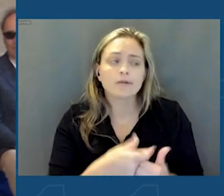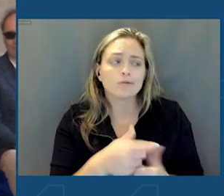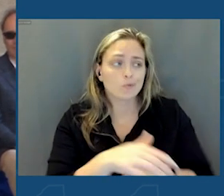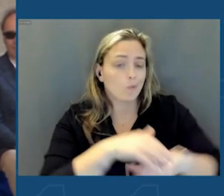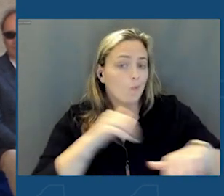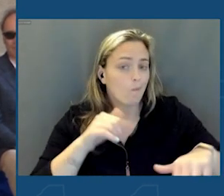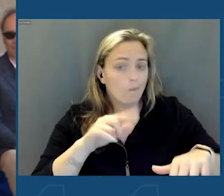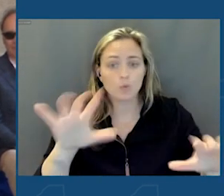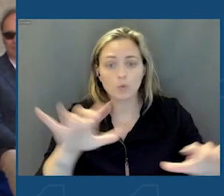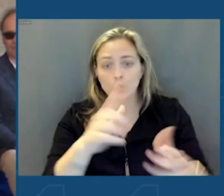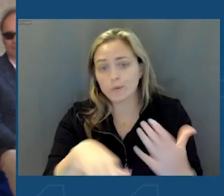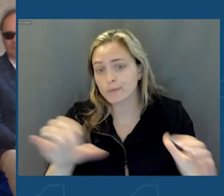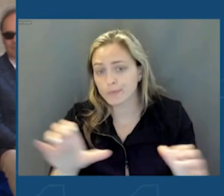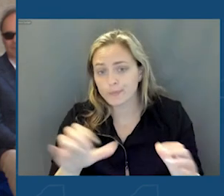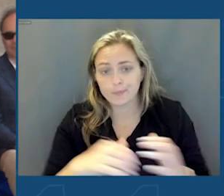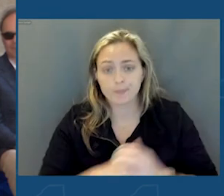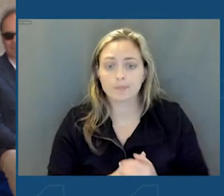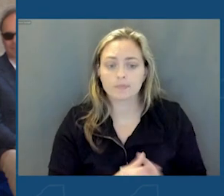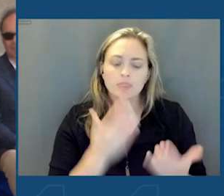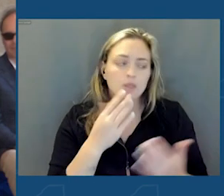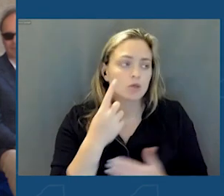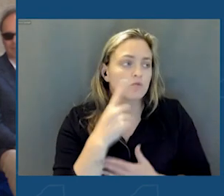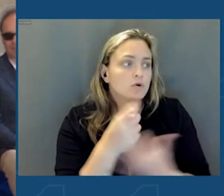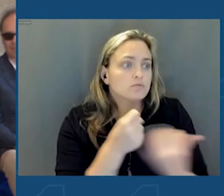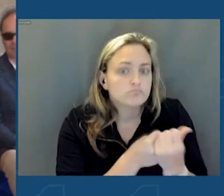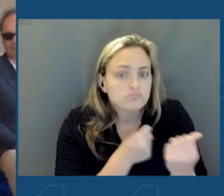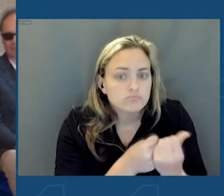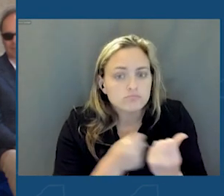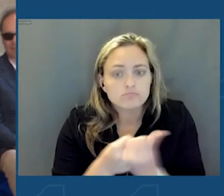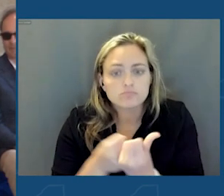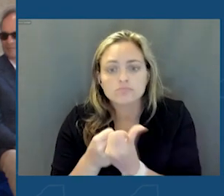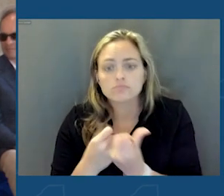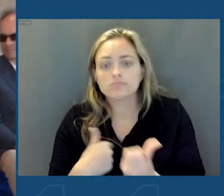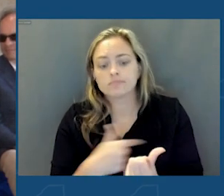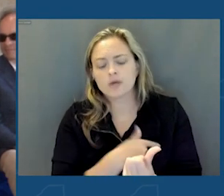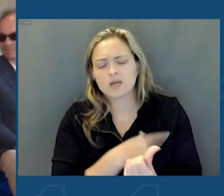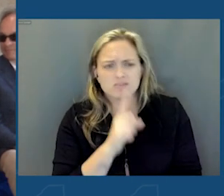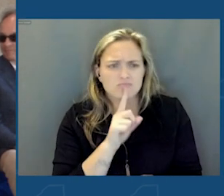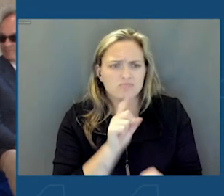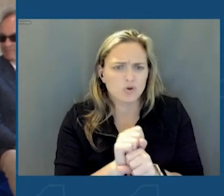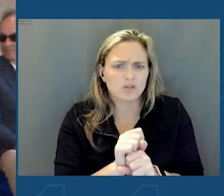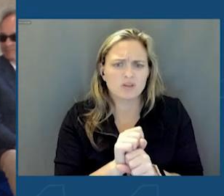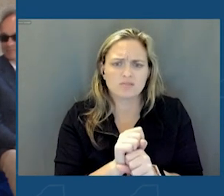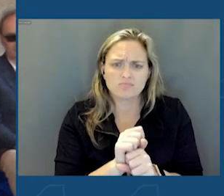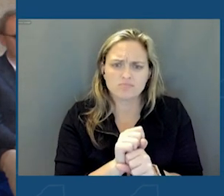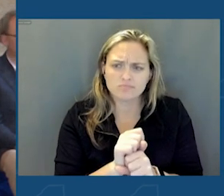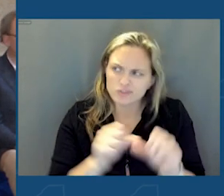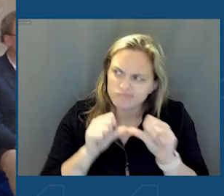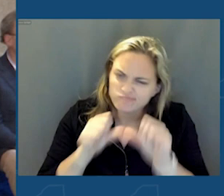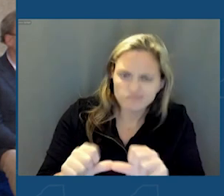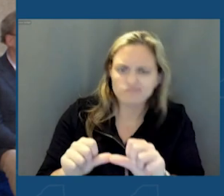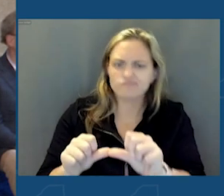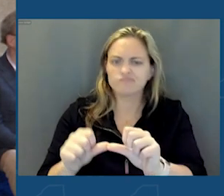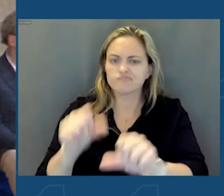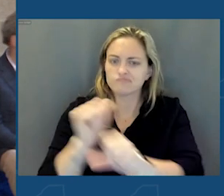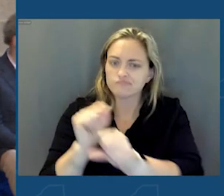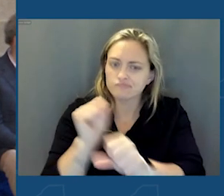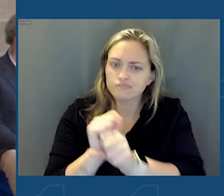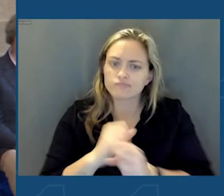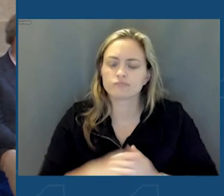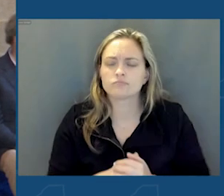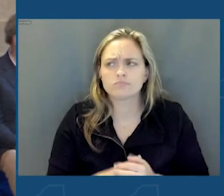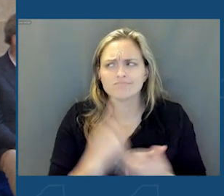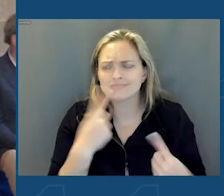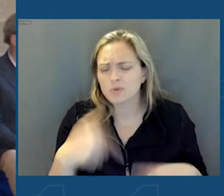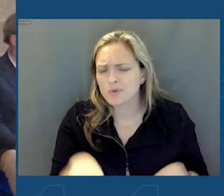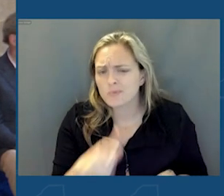do what you do. Thank you for supporting us and truly putting your hand to the plow and pushing. I tell people it doesn't